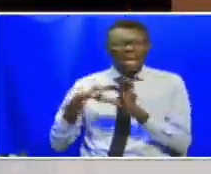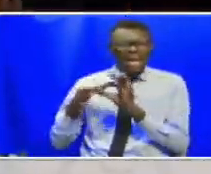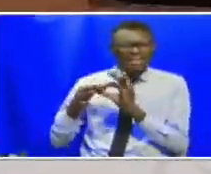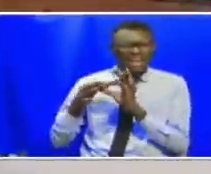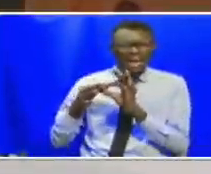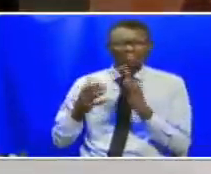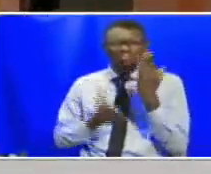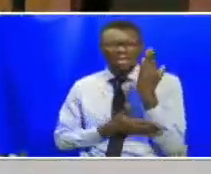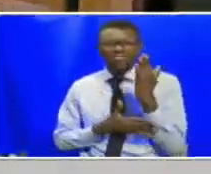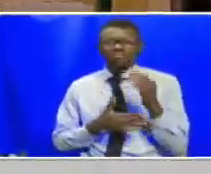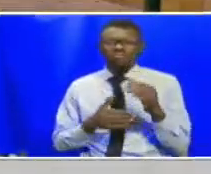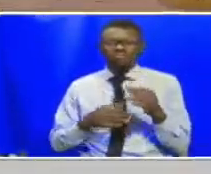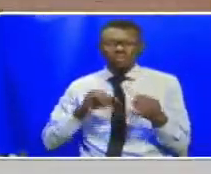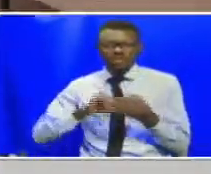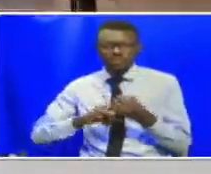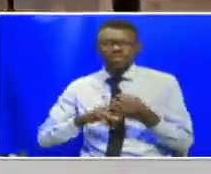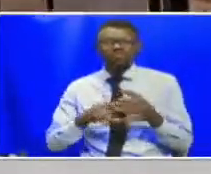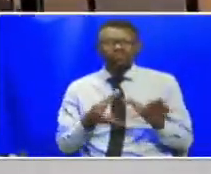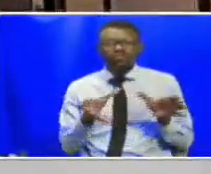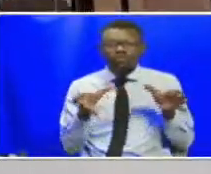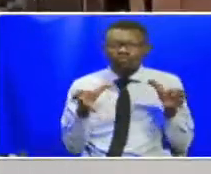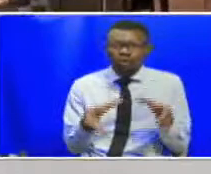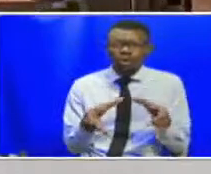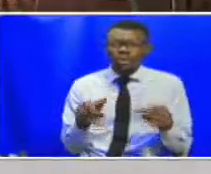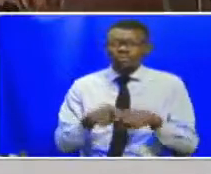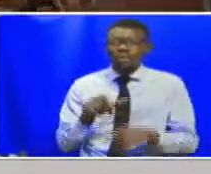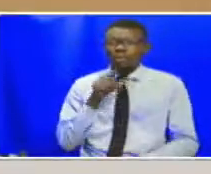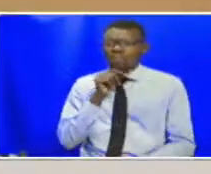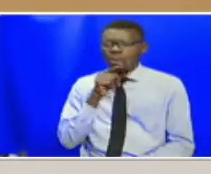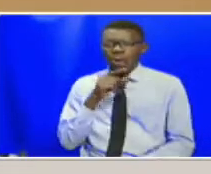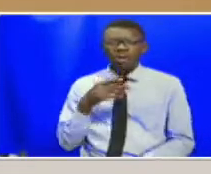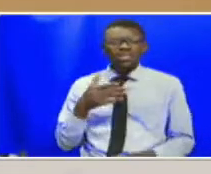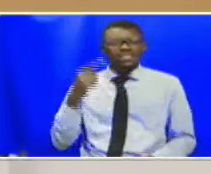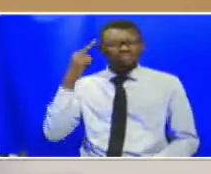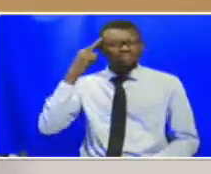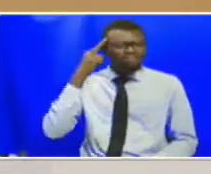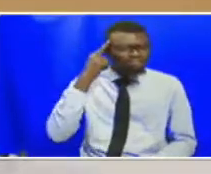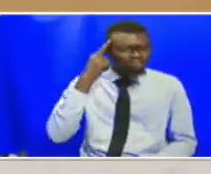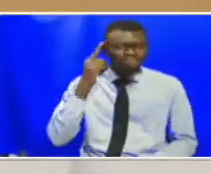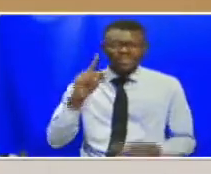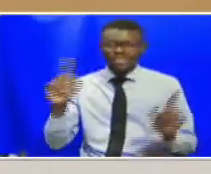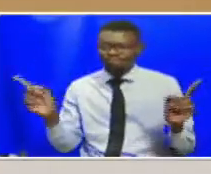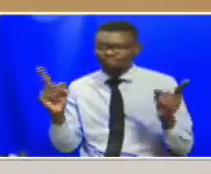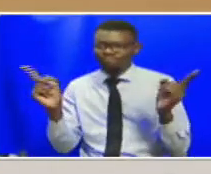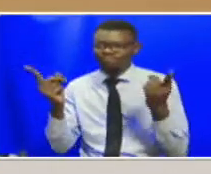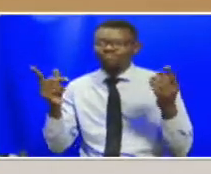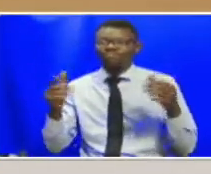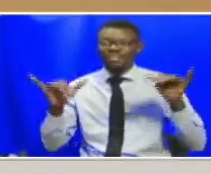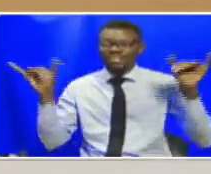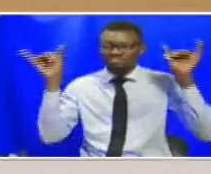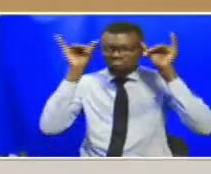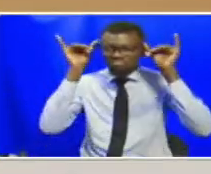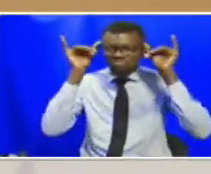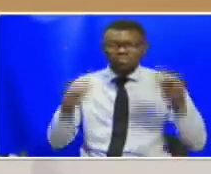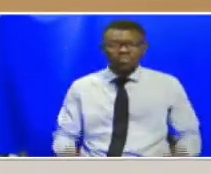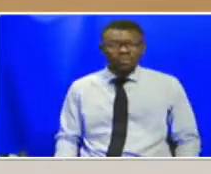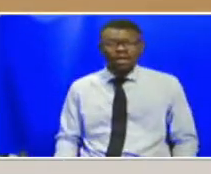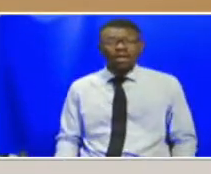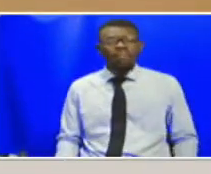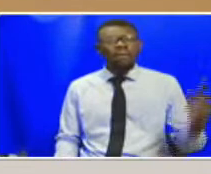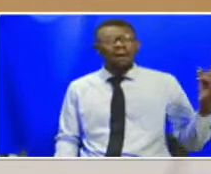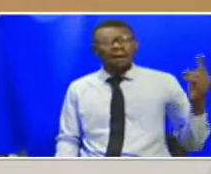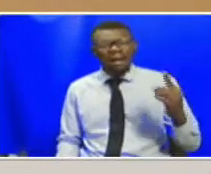forced marriages and boys forced to look after livestock. He came several times disturbing. More